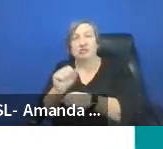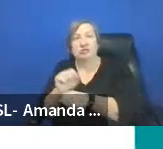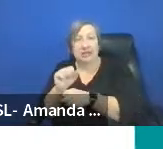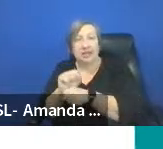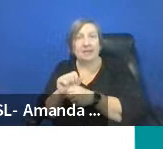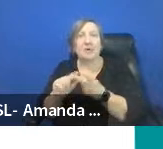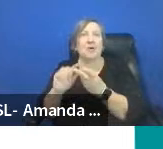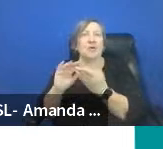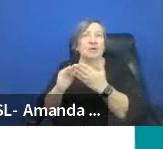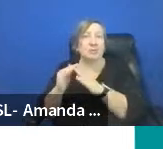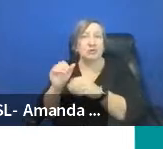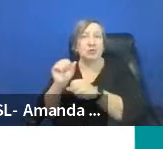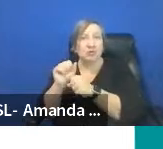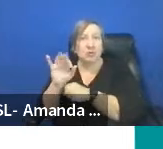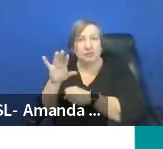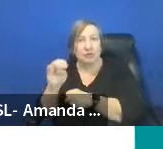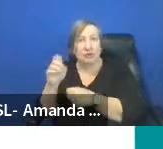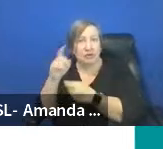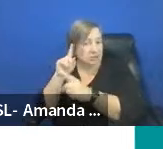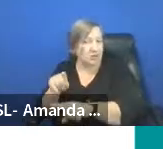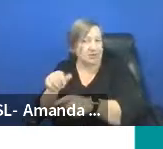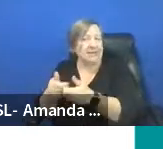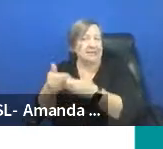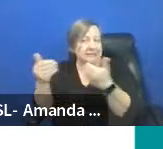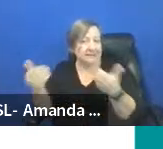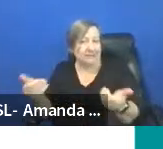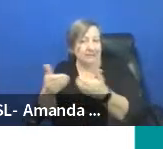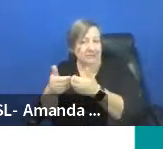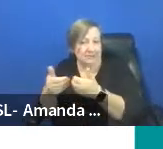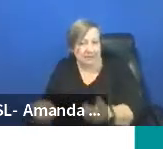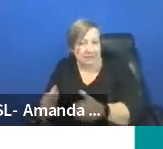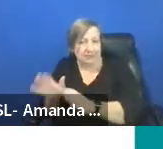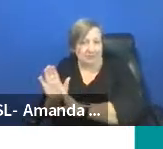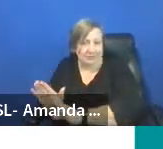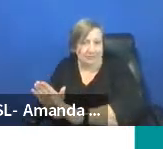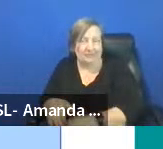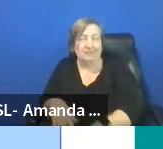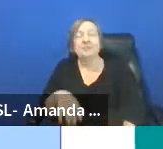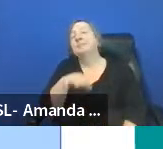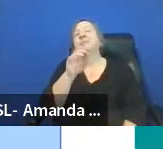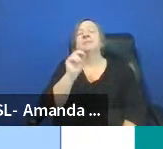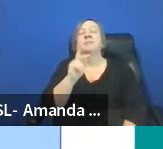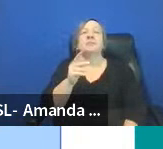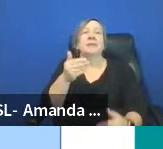workforce agreement. These will be separate efforts. Next slide, please.